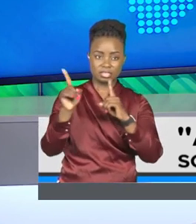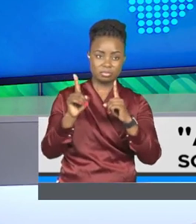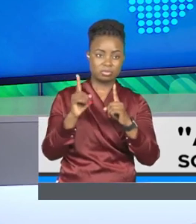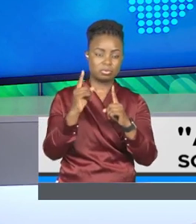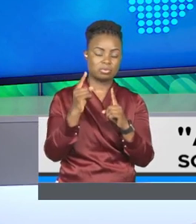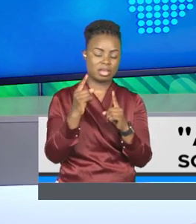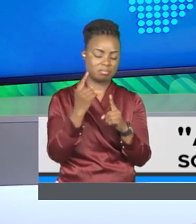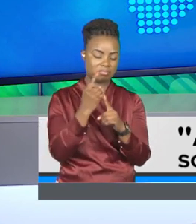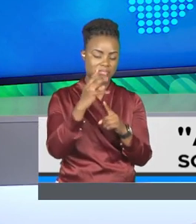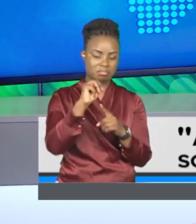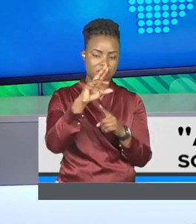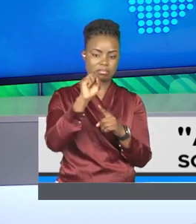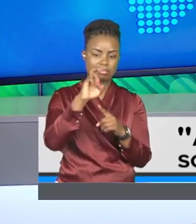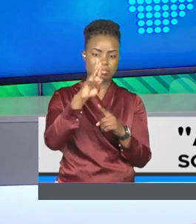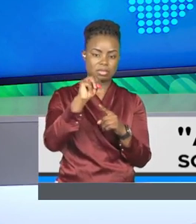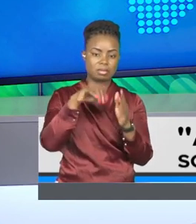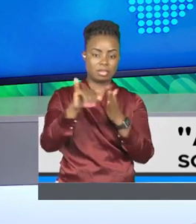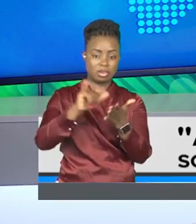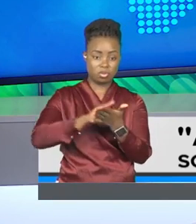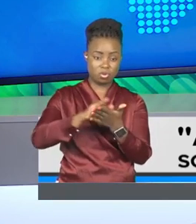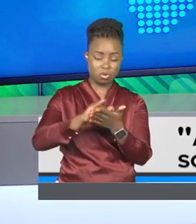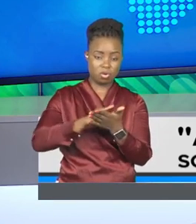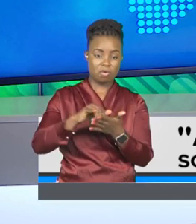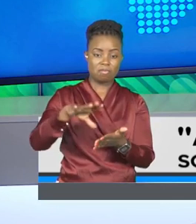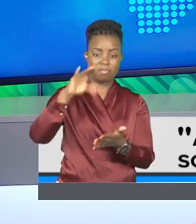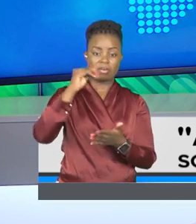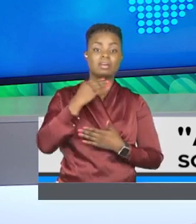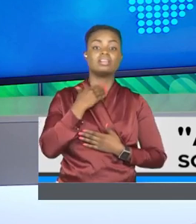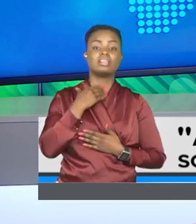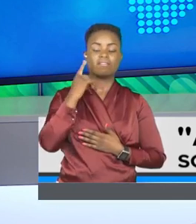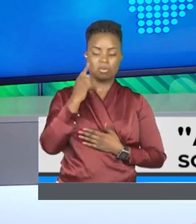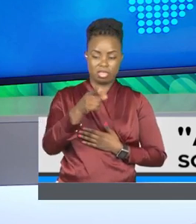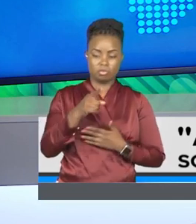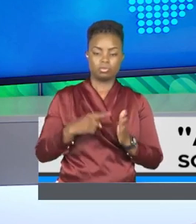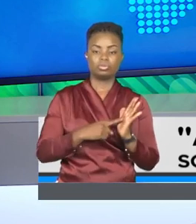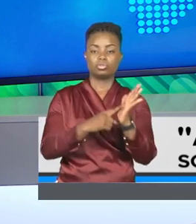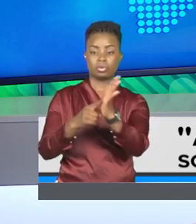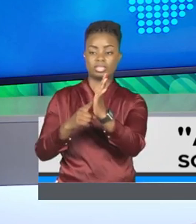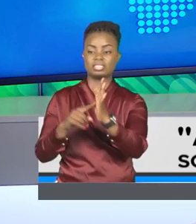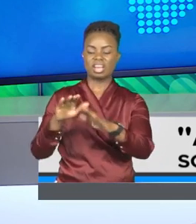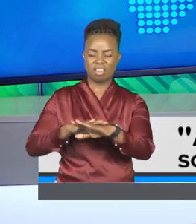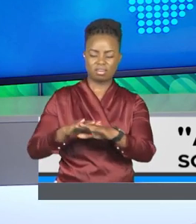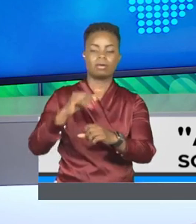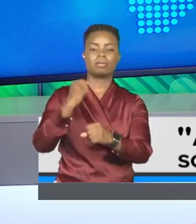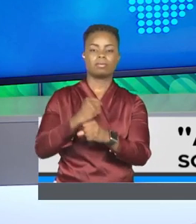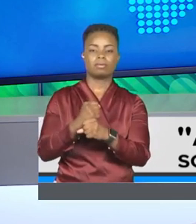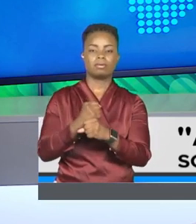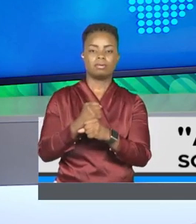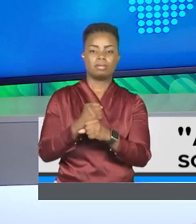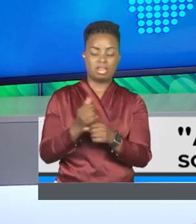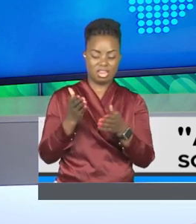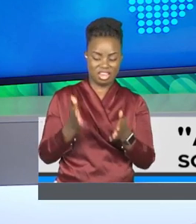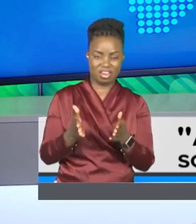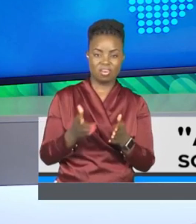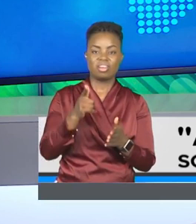Wax Museum in New York forged a burning desire in him to showcase Africa's waxwork masterpieces. Now, he